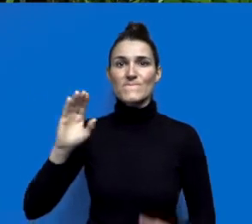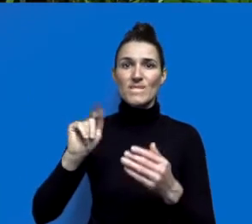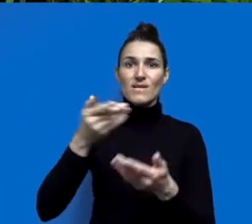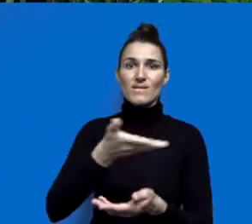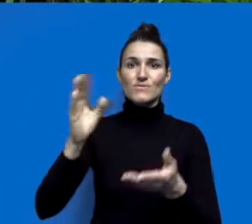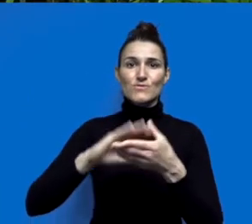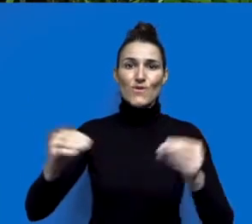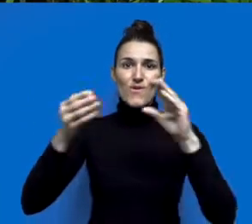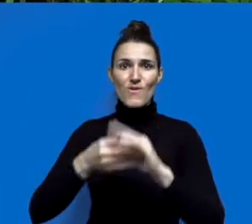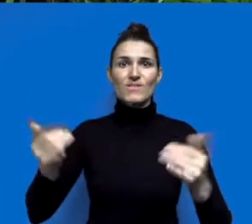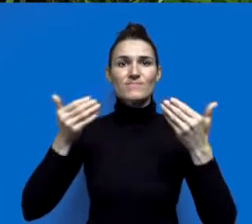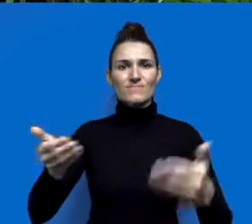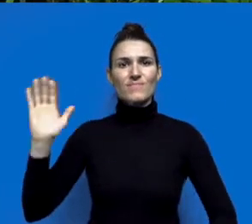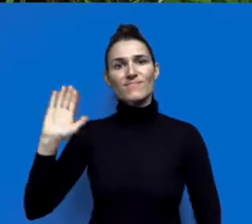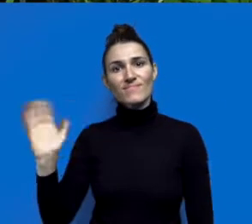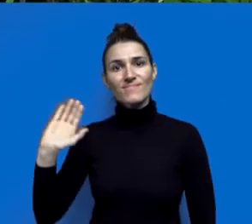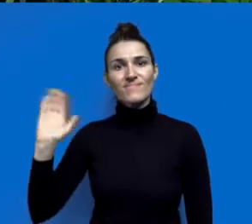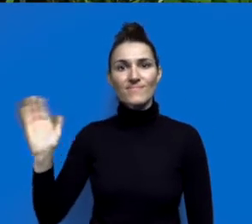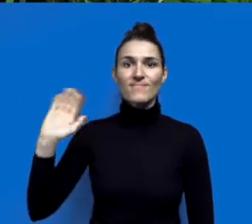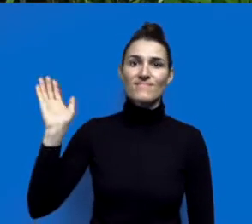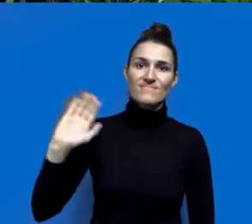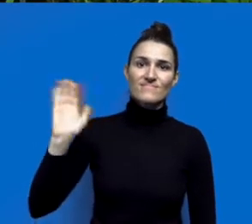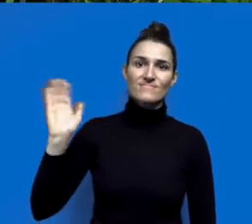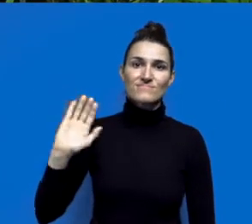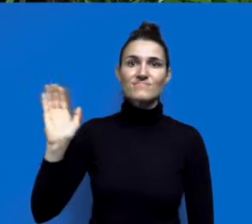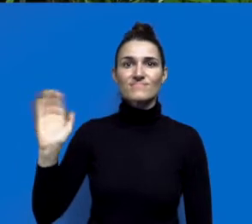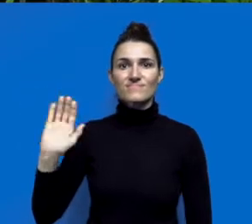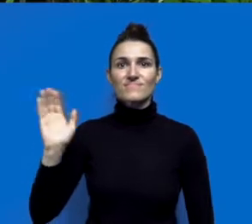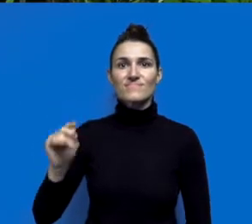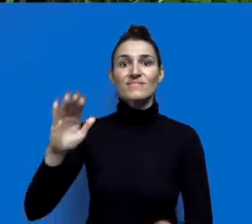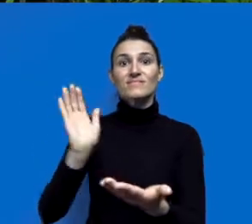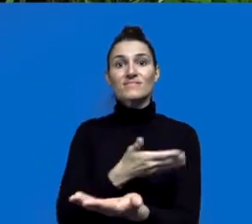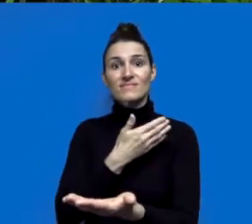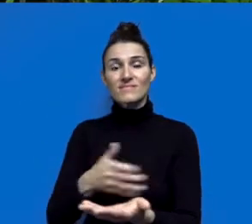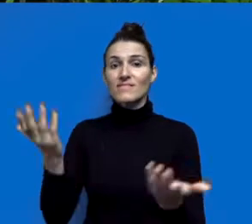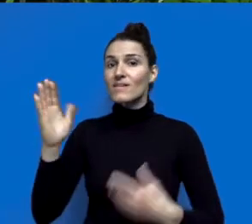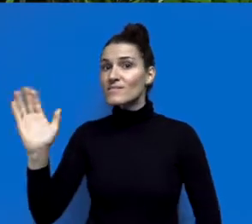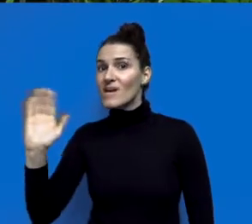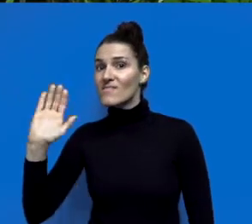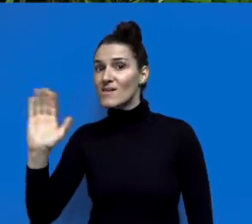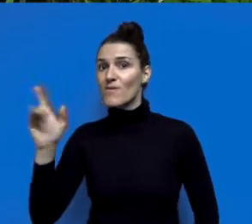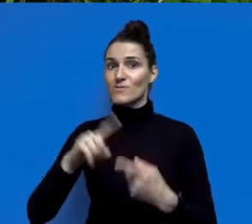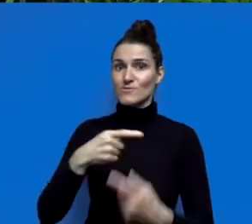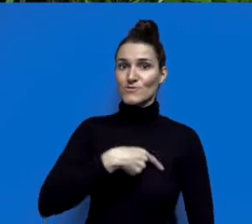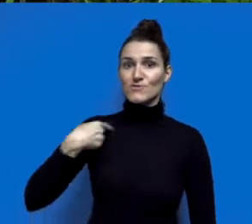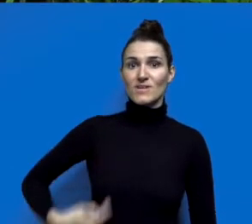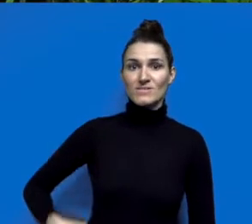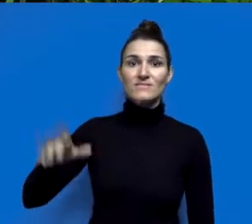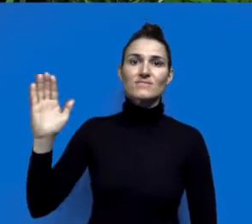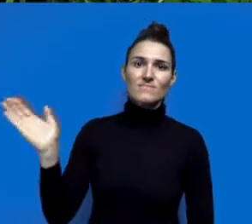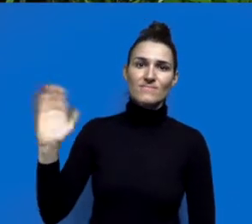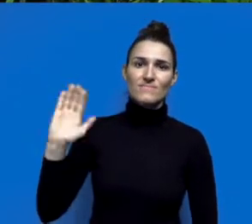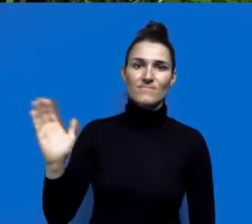at Storytime, let's wave and sing marhaban. Let's wave and sing ni hao. Let's wave and sing